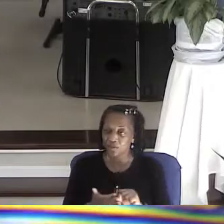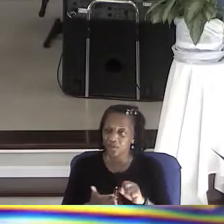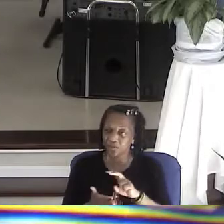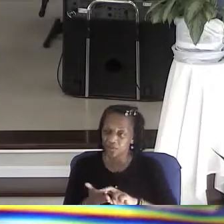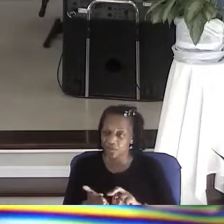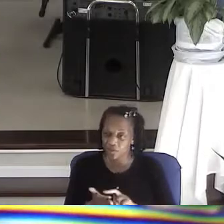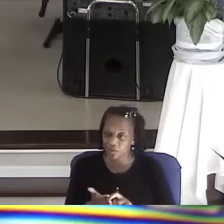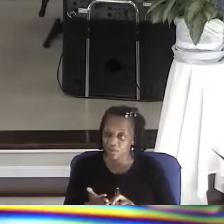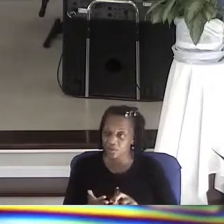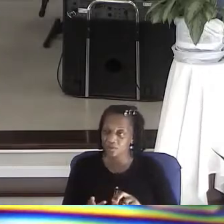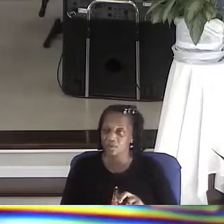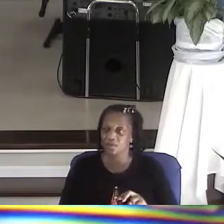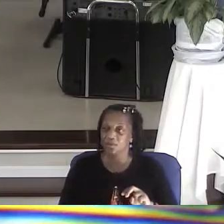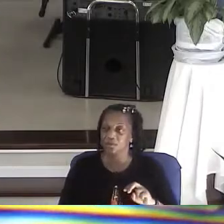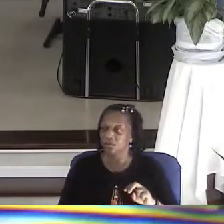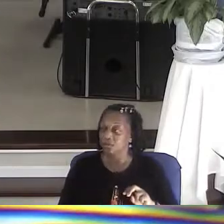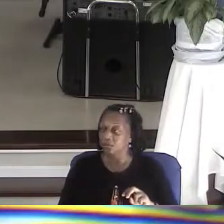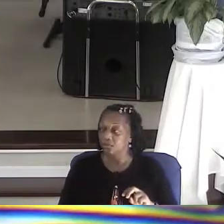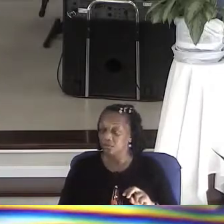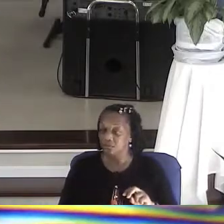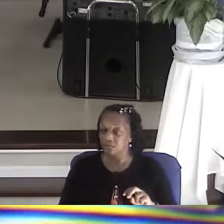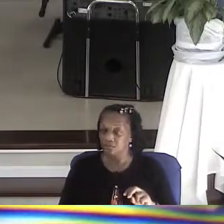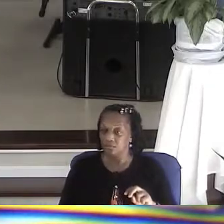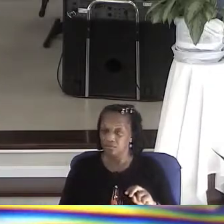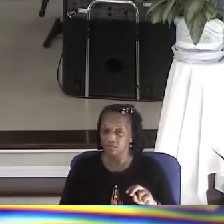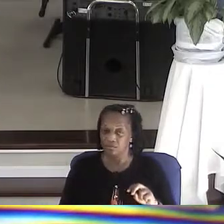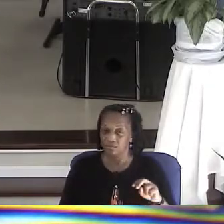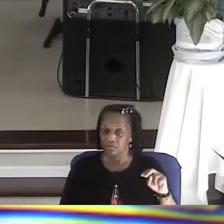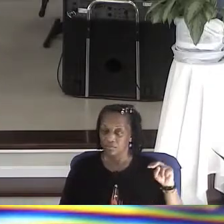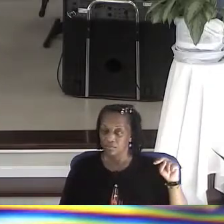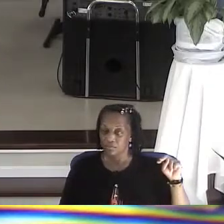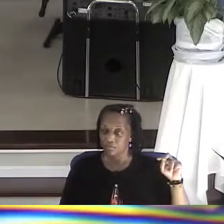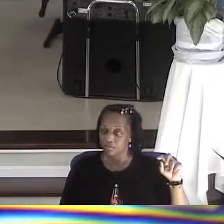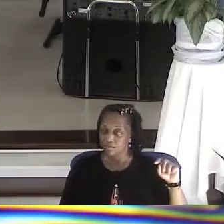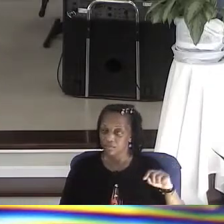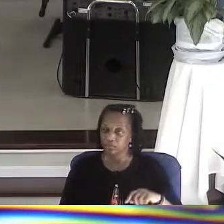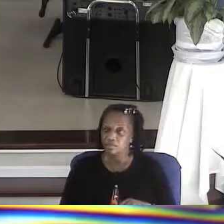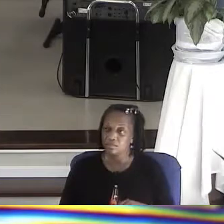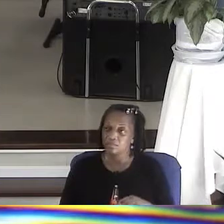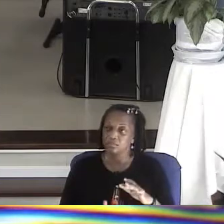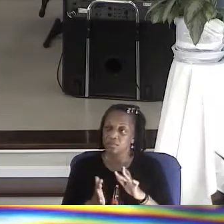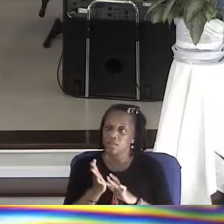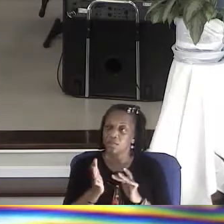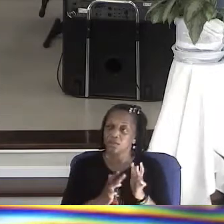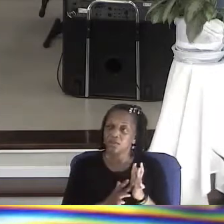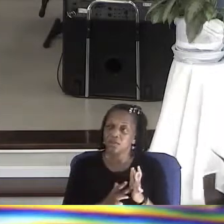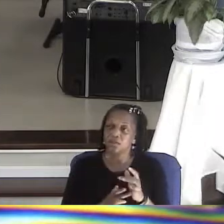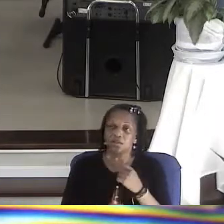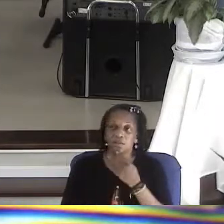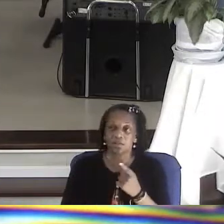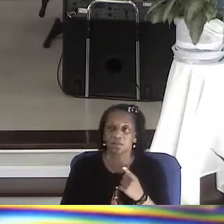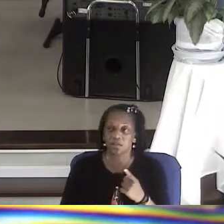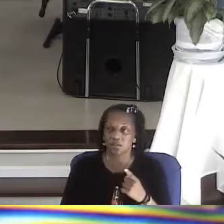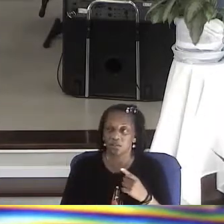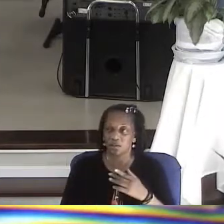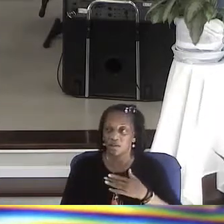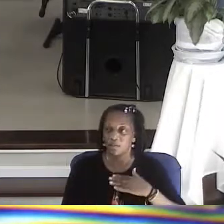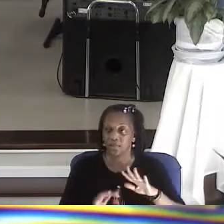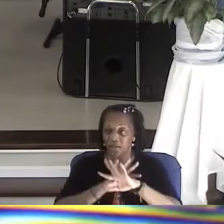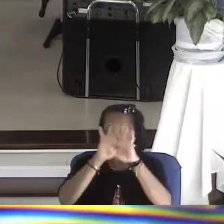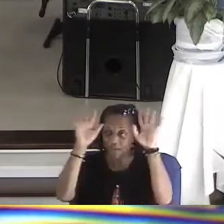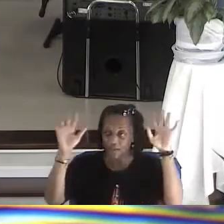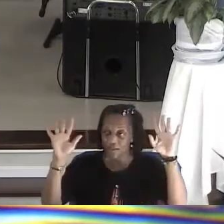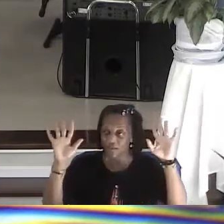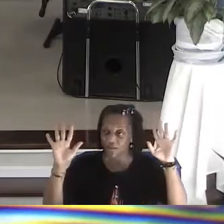to 50. I mean, 35 to 50. Jesus replied, "My light will shine for